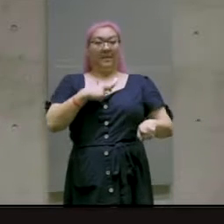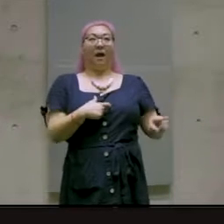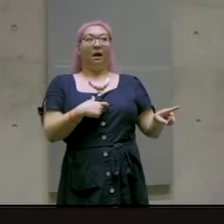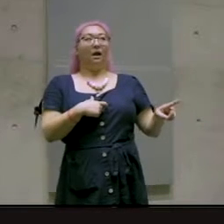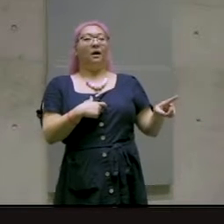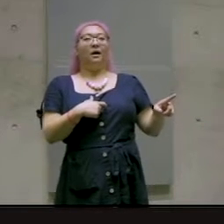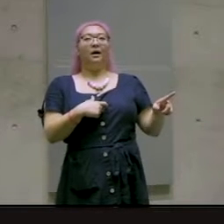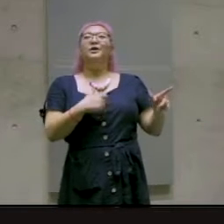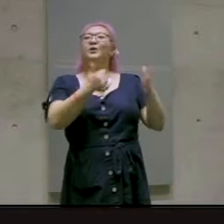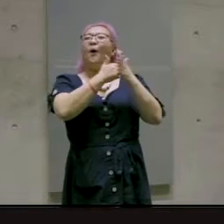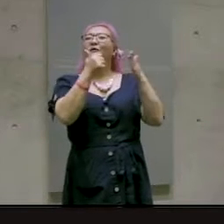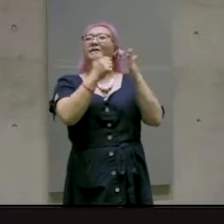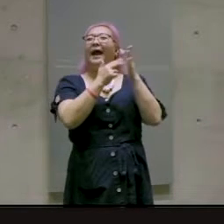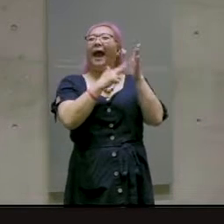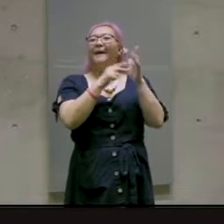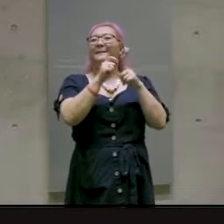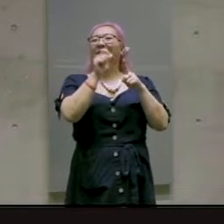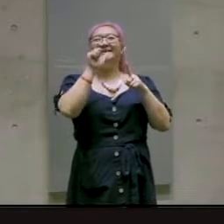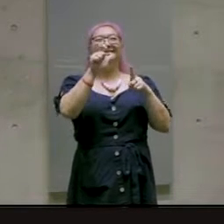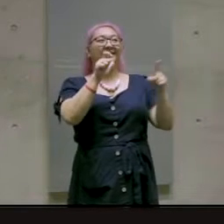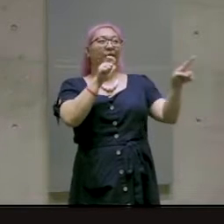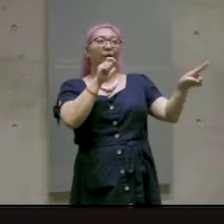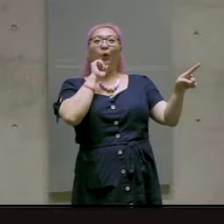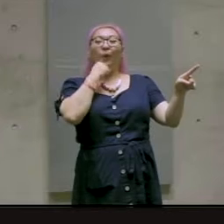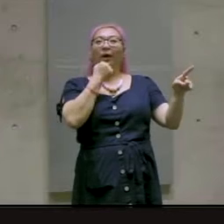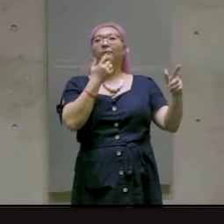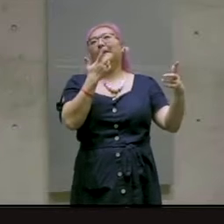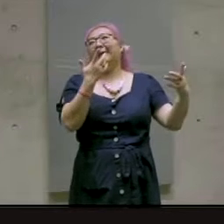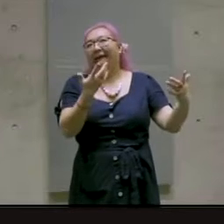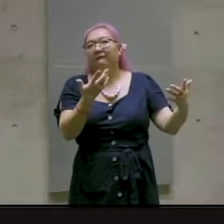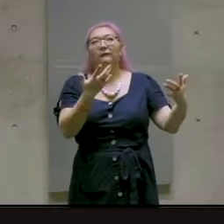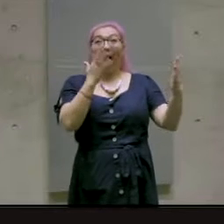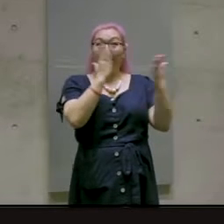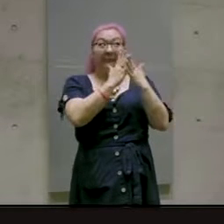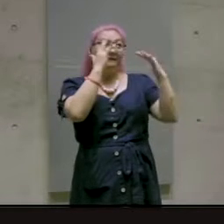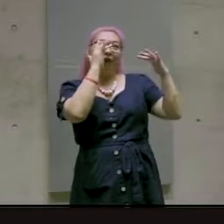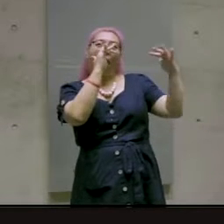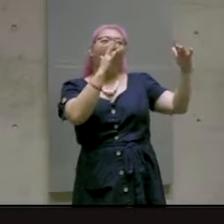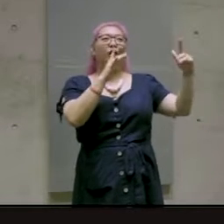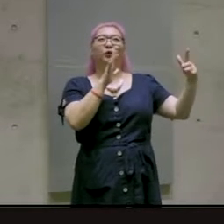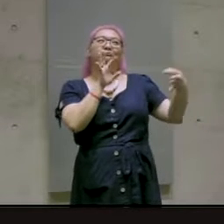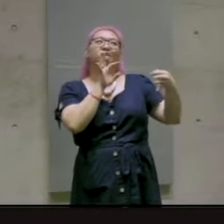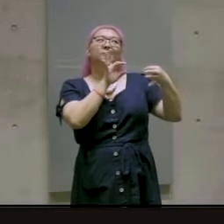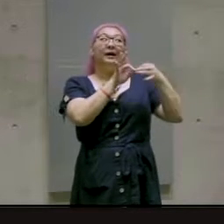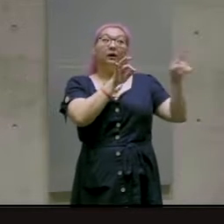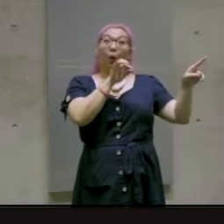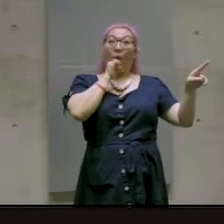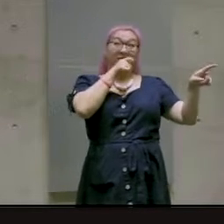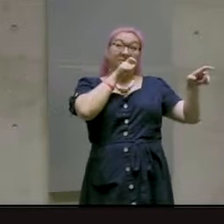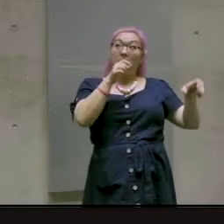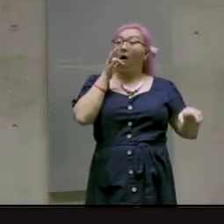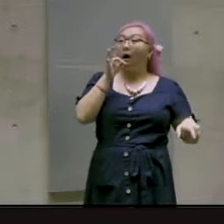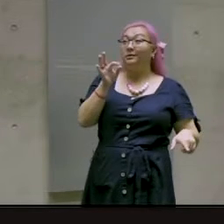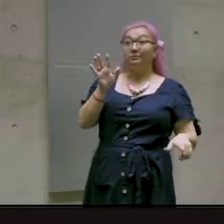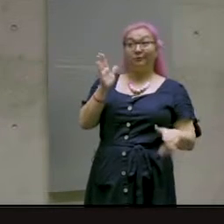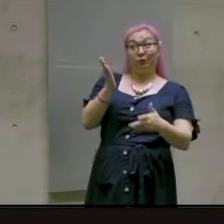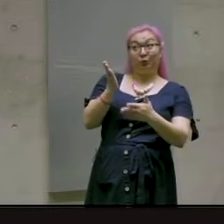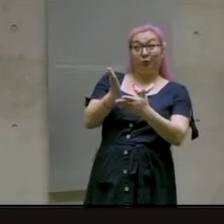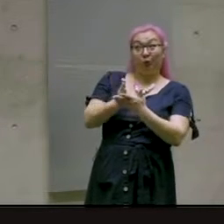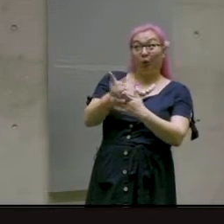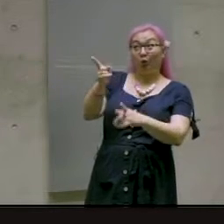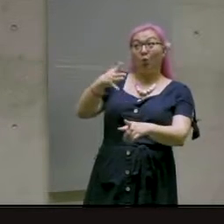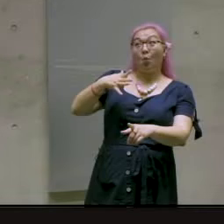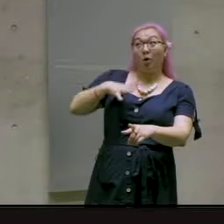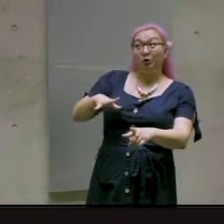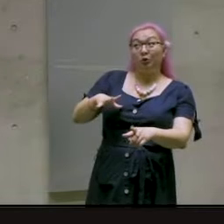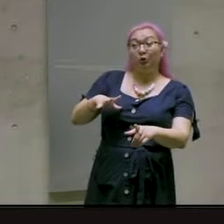ask the player for clarification. Is this what you're interested in? Are you sure? And then the player can kind of proceed accordingly or kind of deny